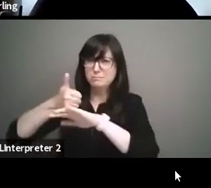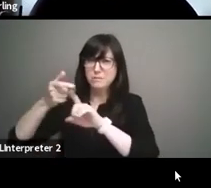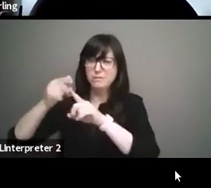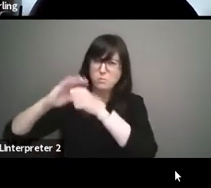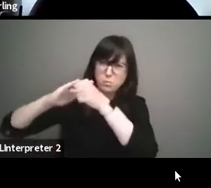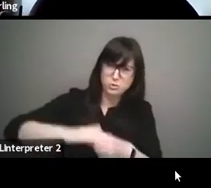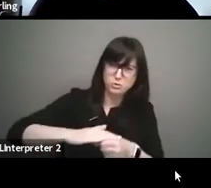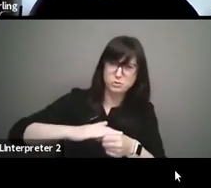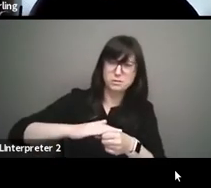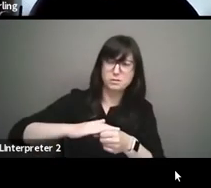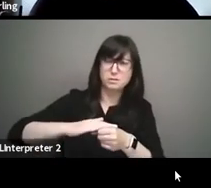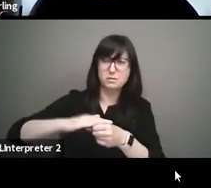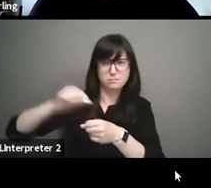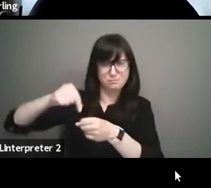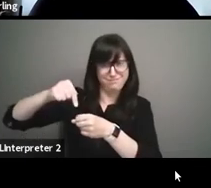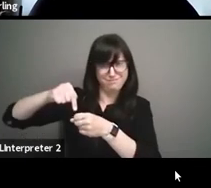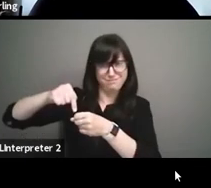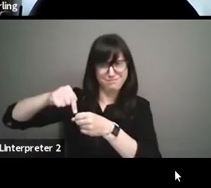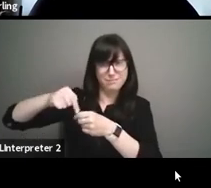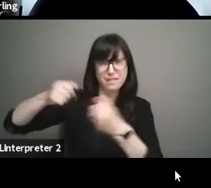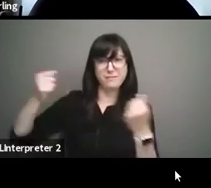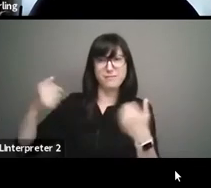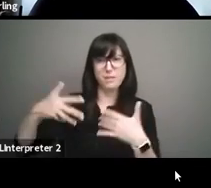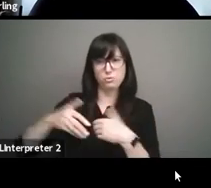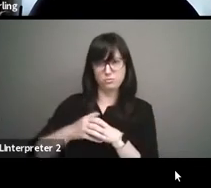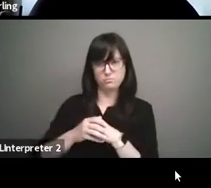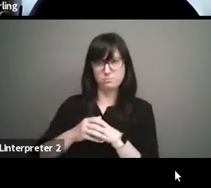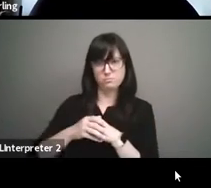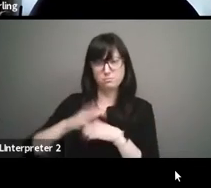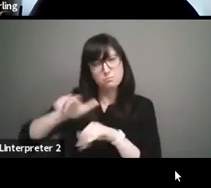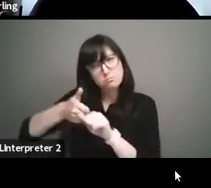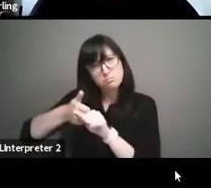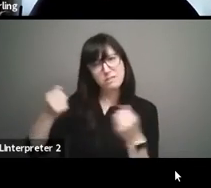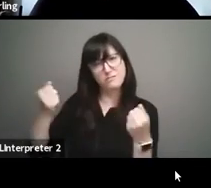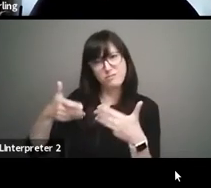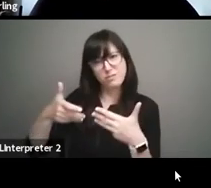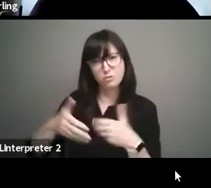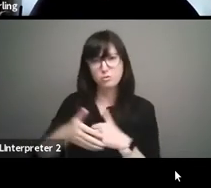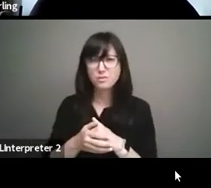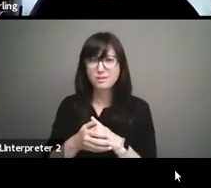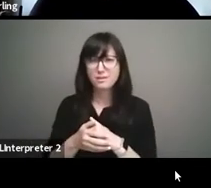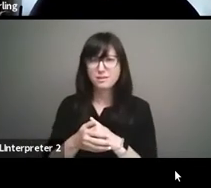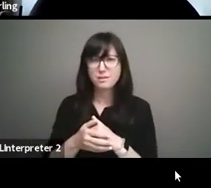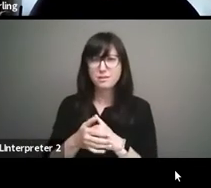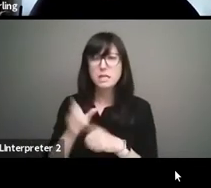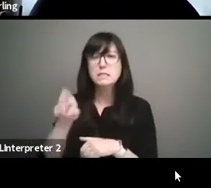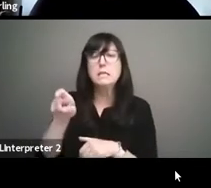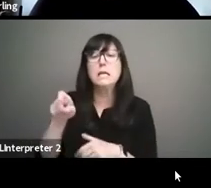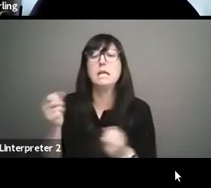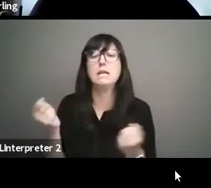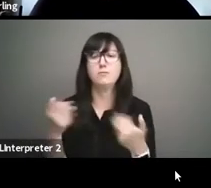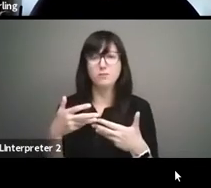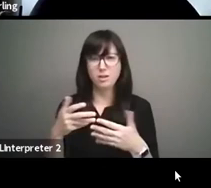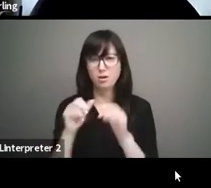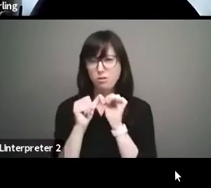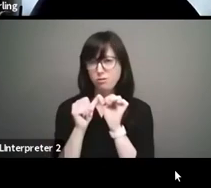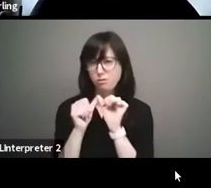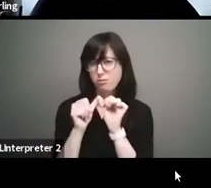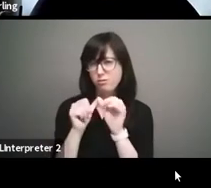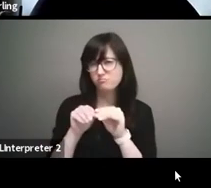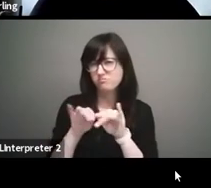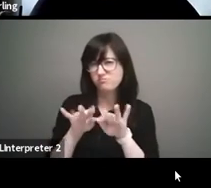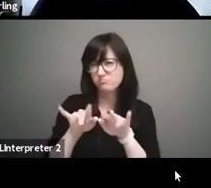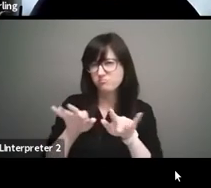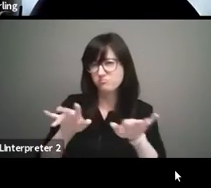they're built with fear. They run with fear. They honestly kind of run on fear, and it's upsetting. And